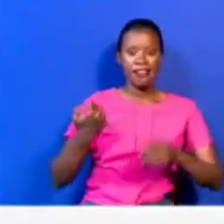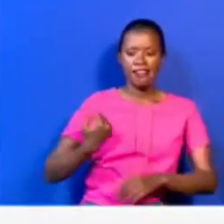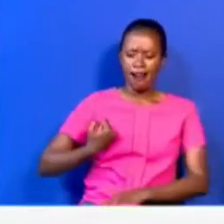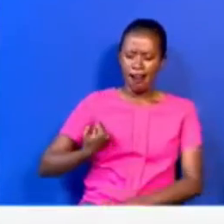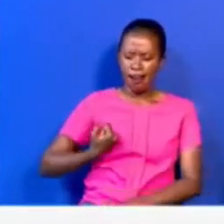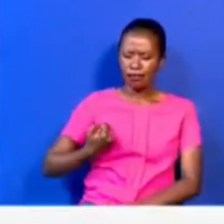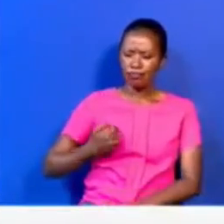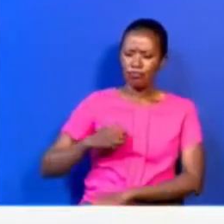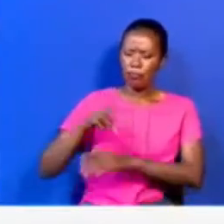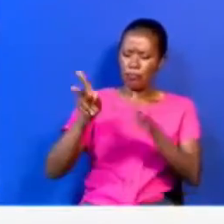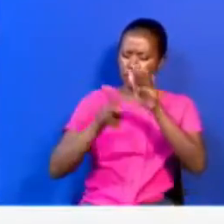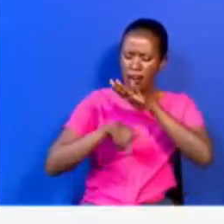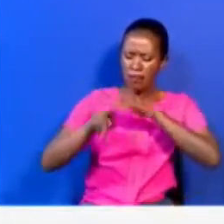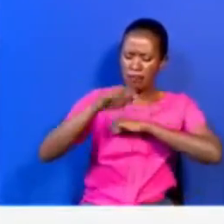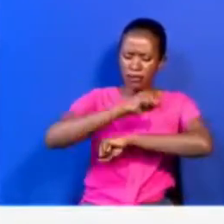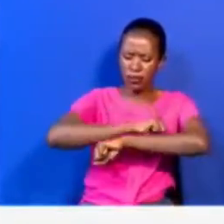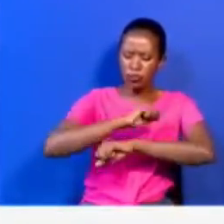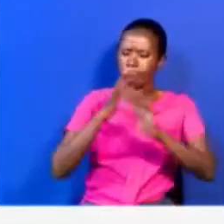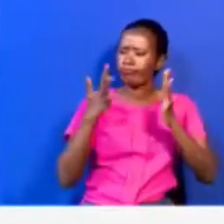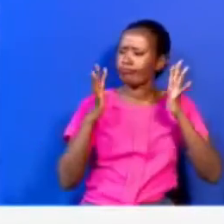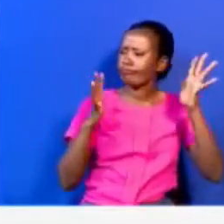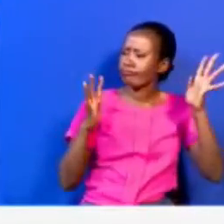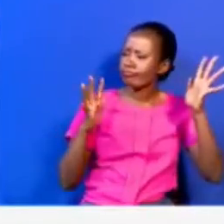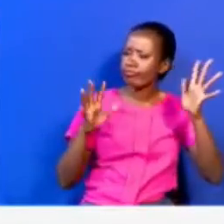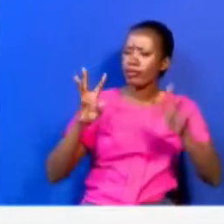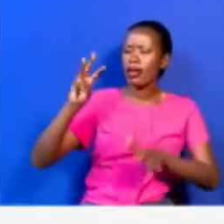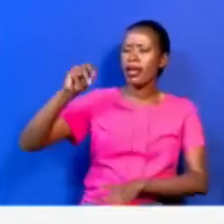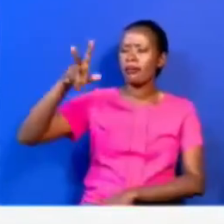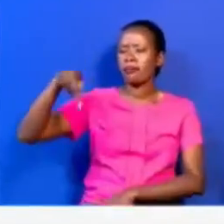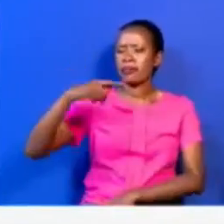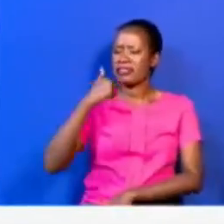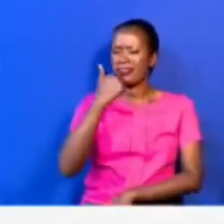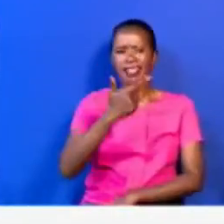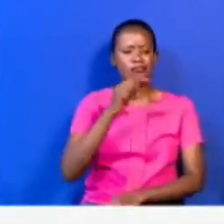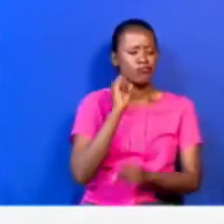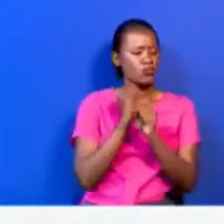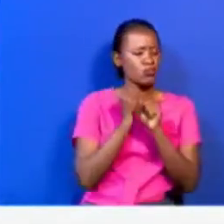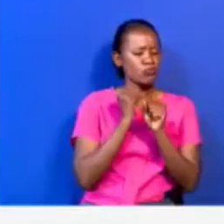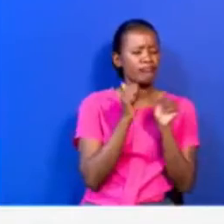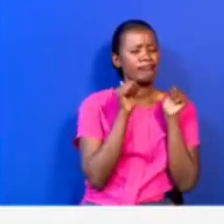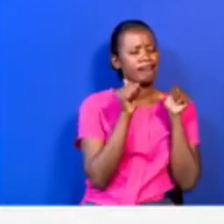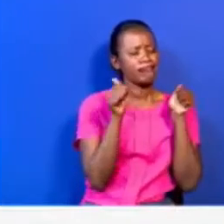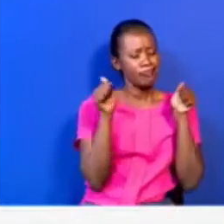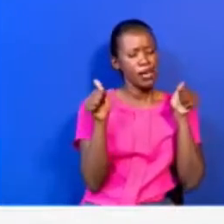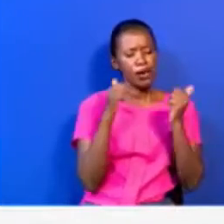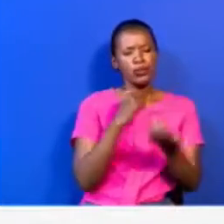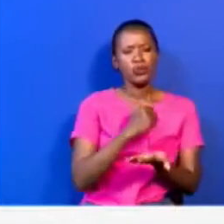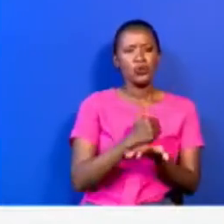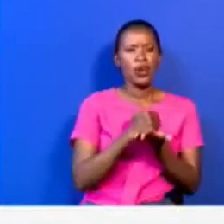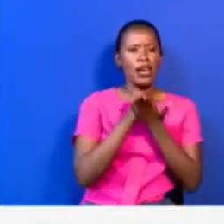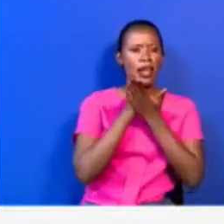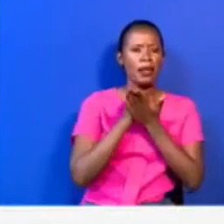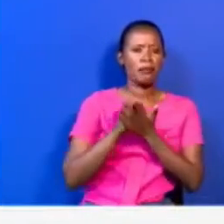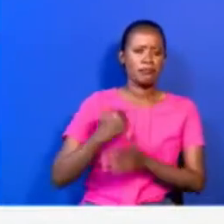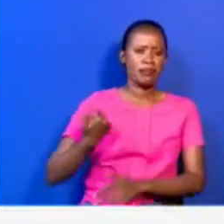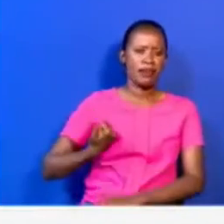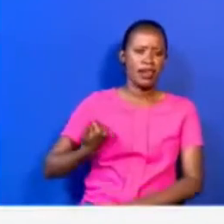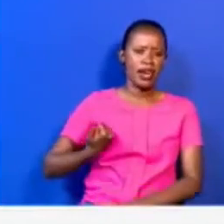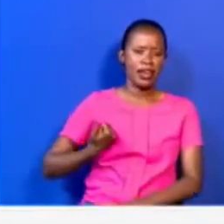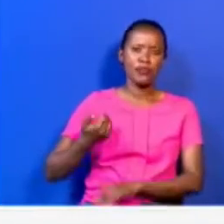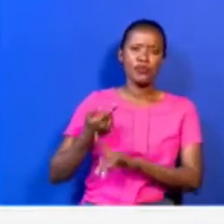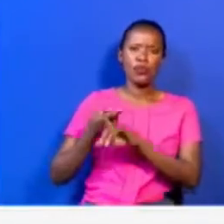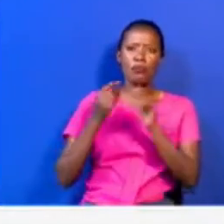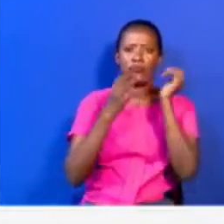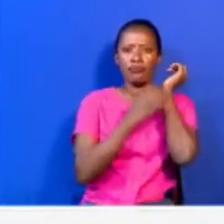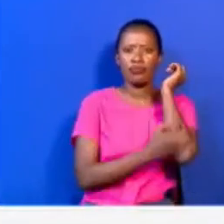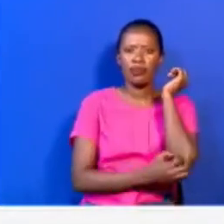Katana, amempongeza mbunge huyo akisema kuwa amefanya jambo zuri kumsaidia mwanafunzi huyo anayetoka katika familia